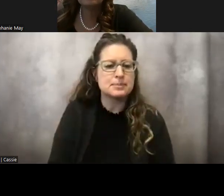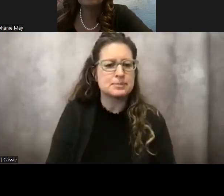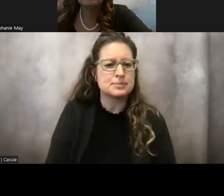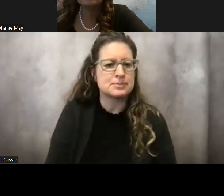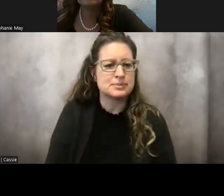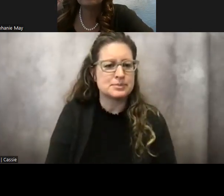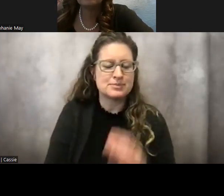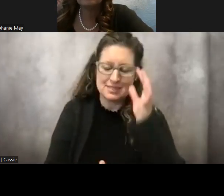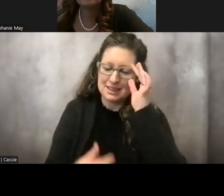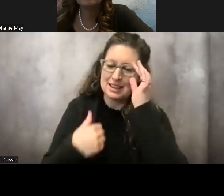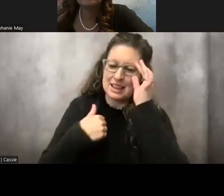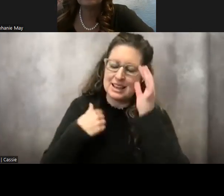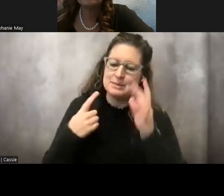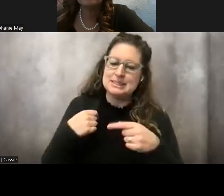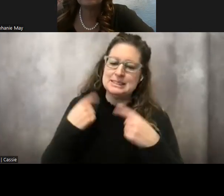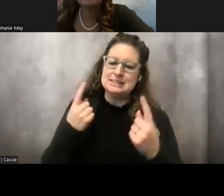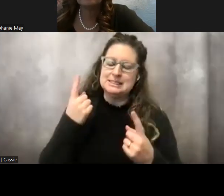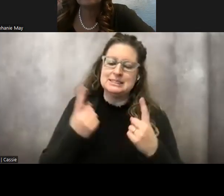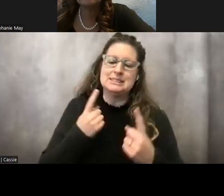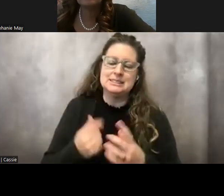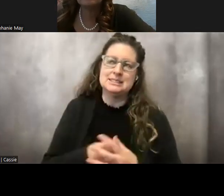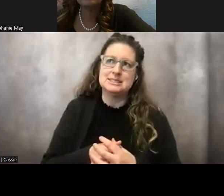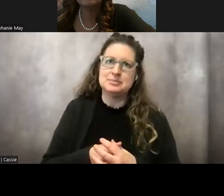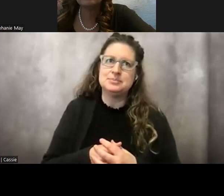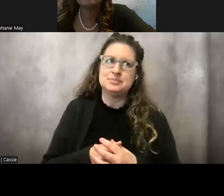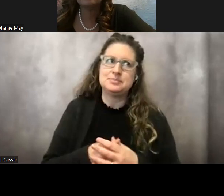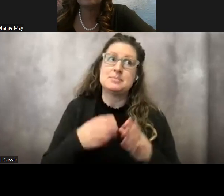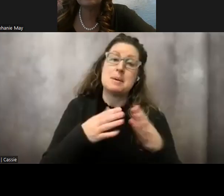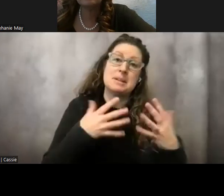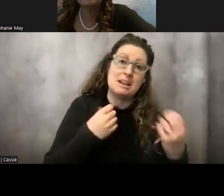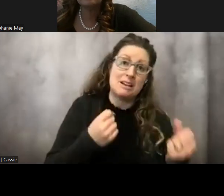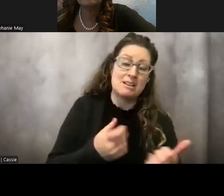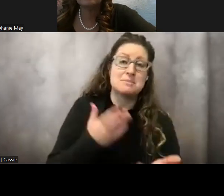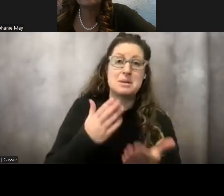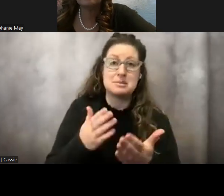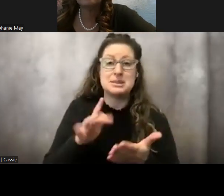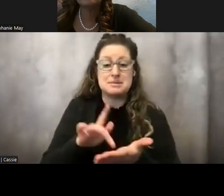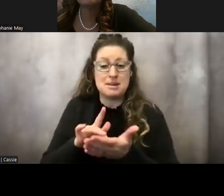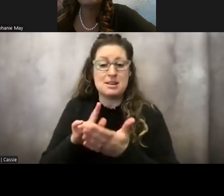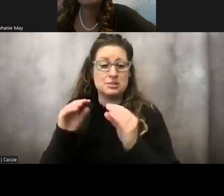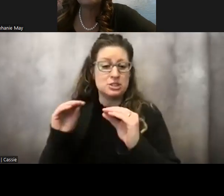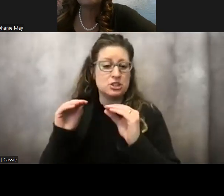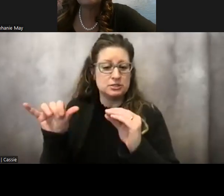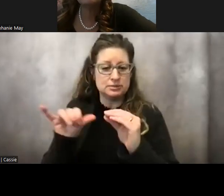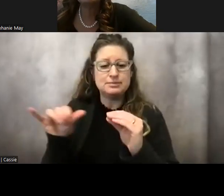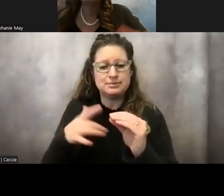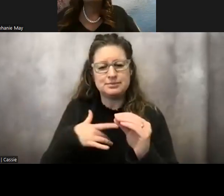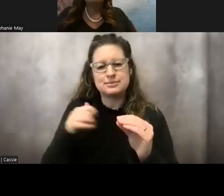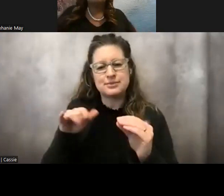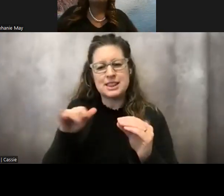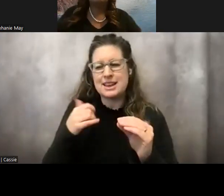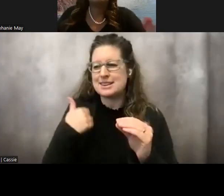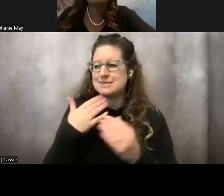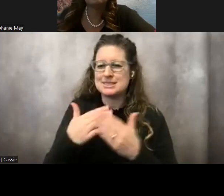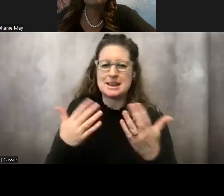been thinking about in public health and maybe medical education as well. I feel like there needs to be a course that